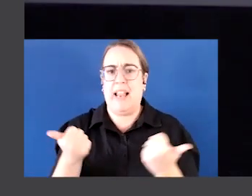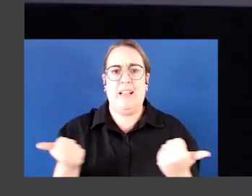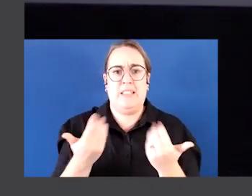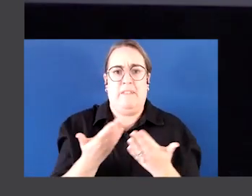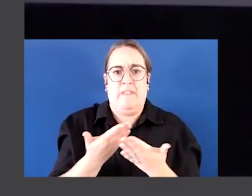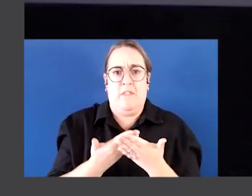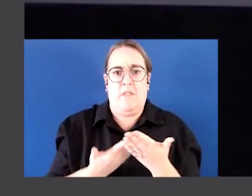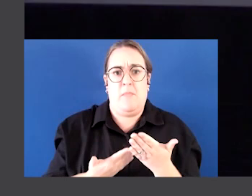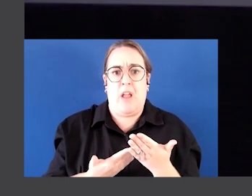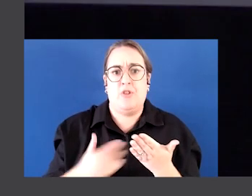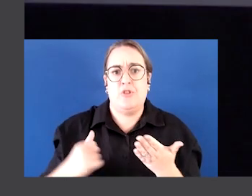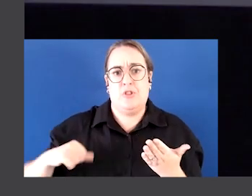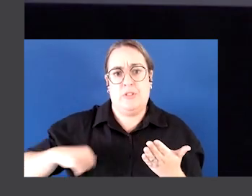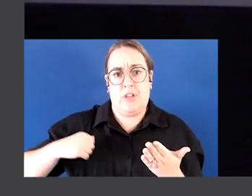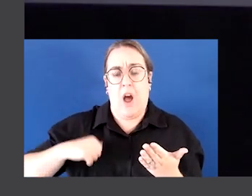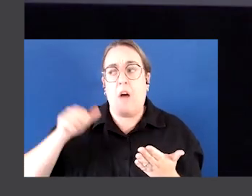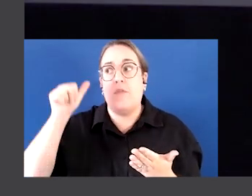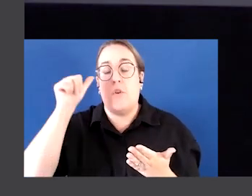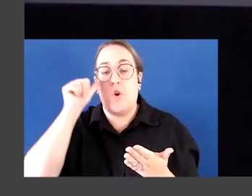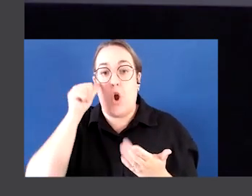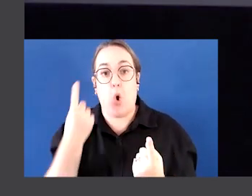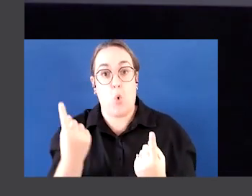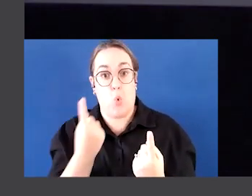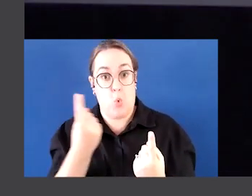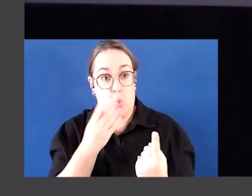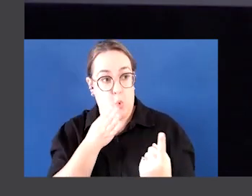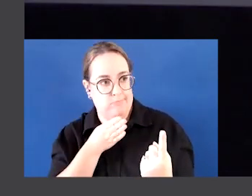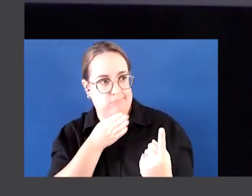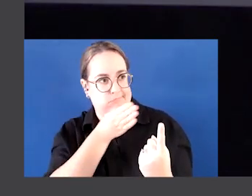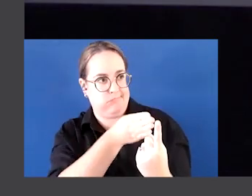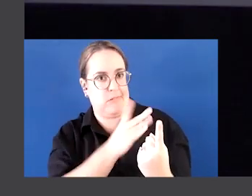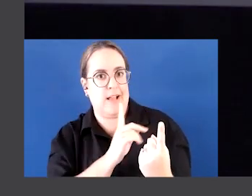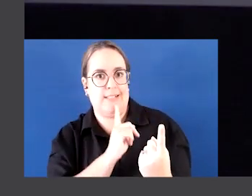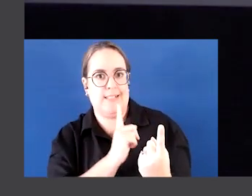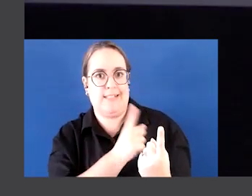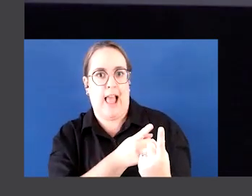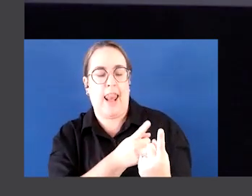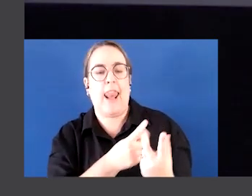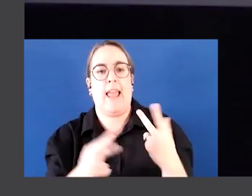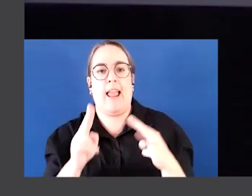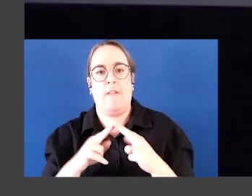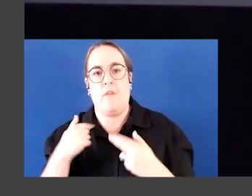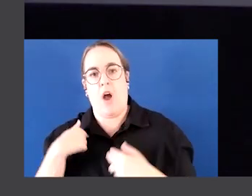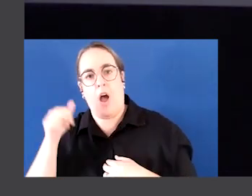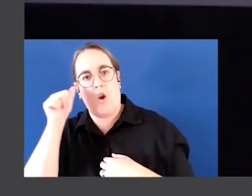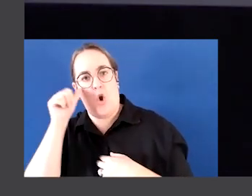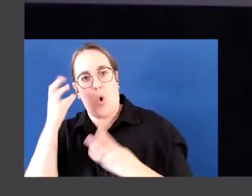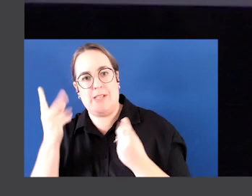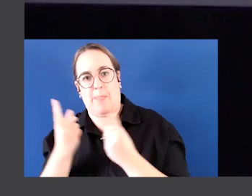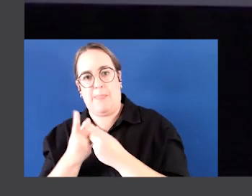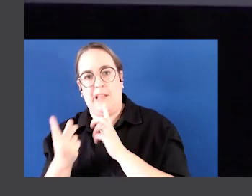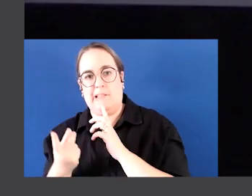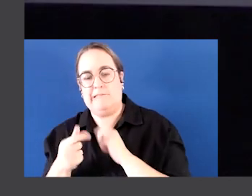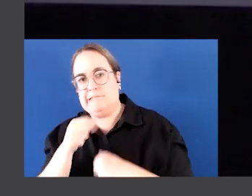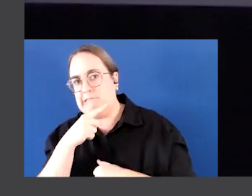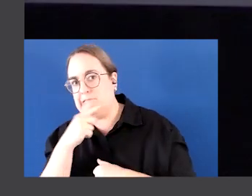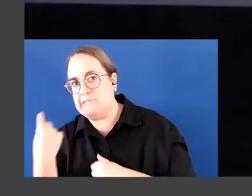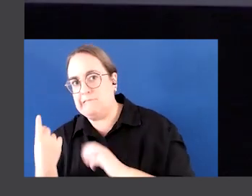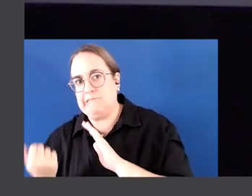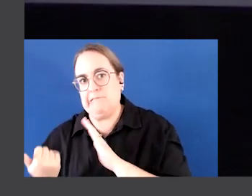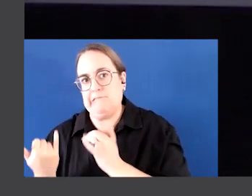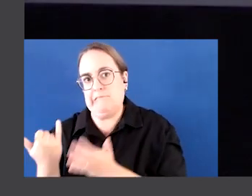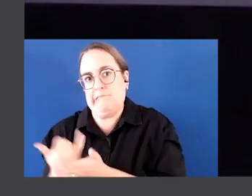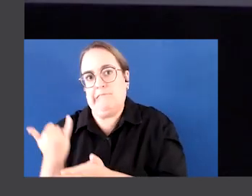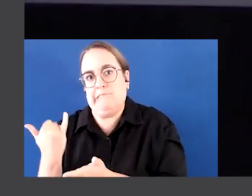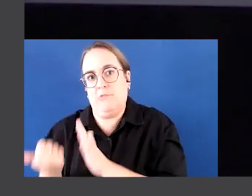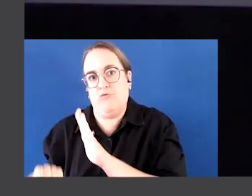certainly enough information out there for staff to know who and when they can go to with any allegations. And I think the stop line